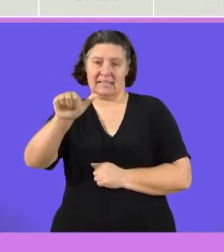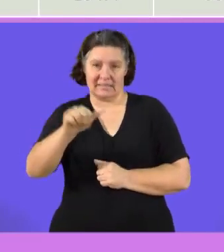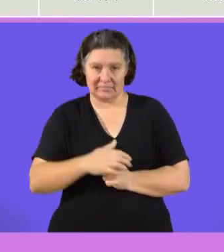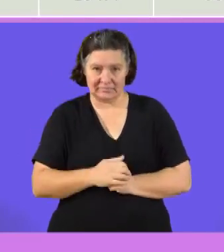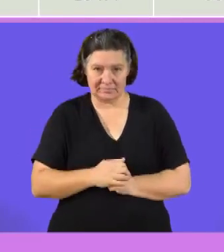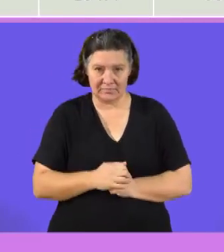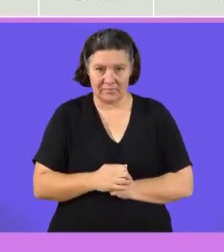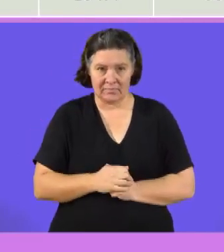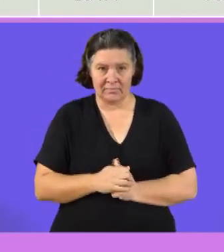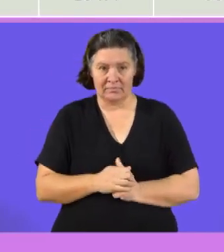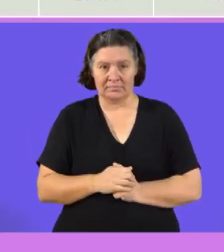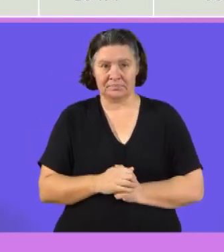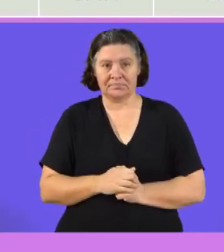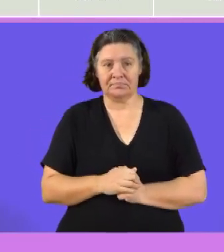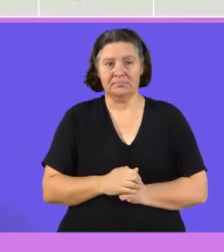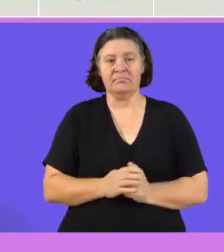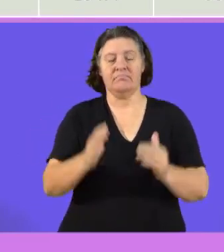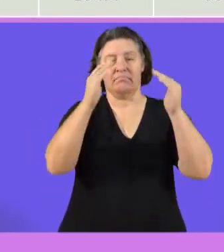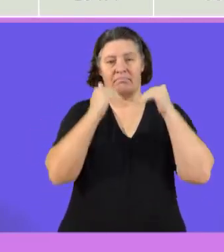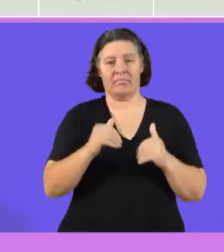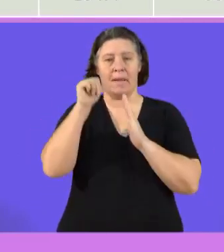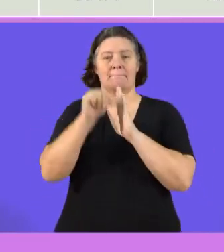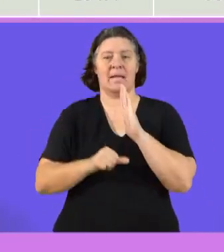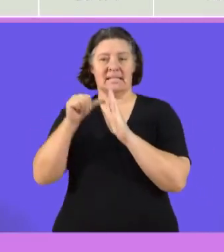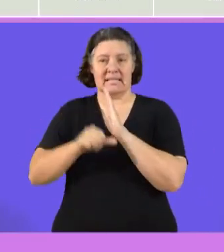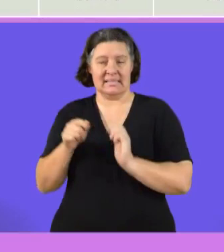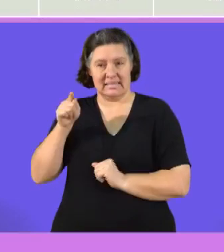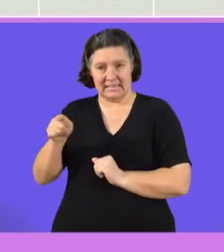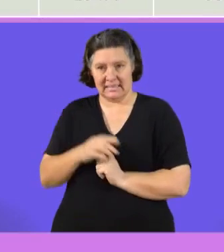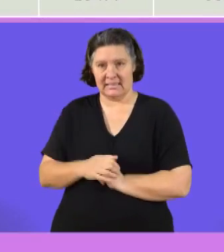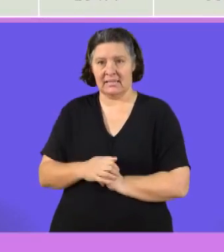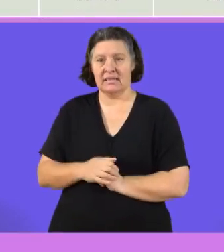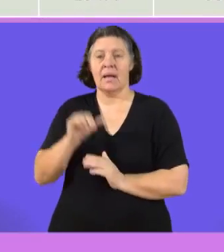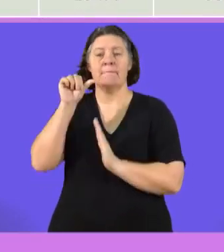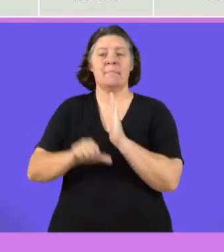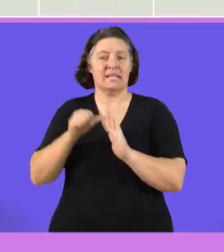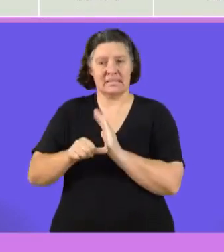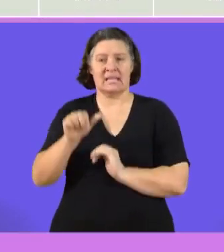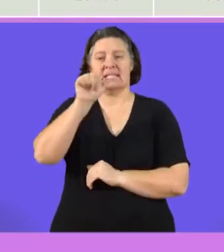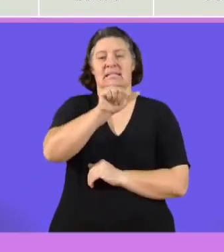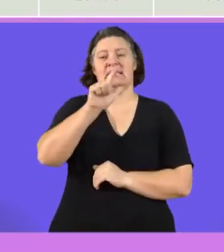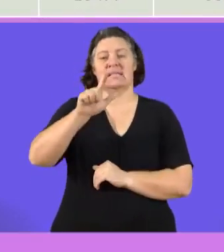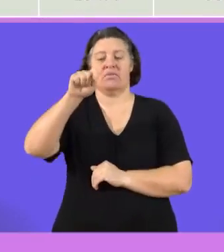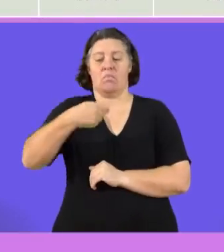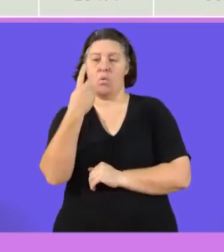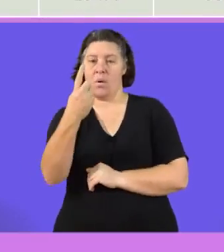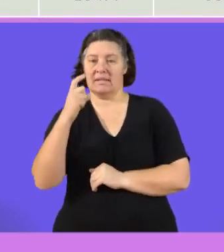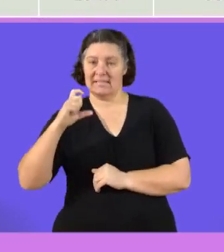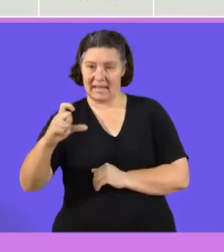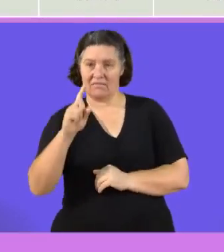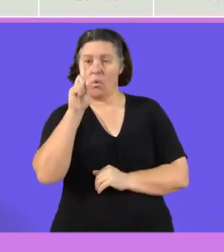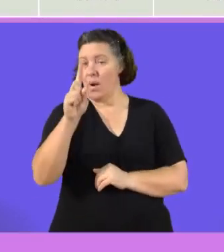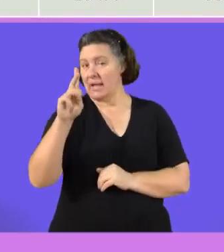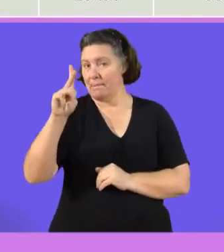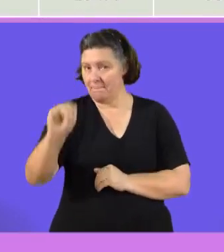22,836 Rand. Now moving on to the maintenance cost. Maintenance cost is 67.1 cents per kilometer.